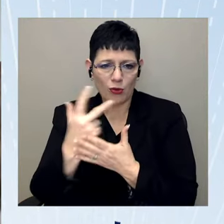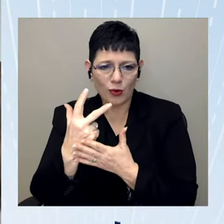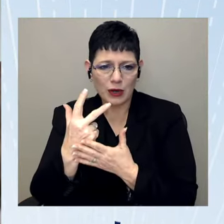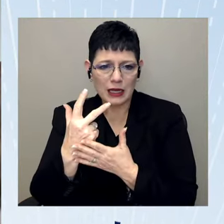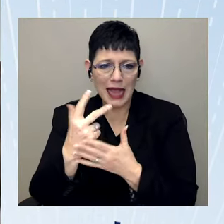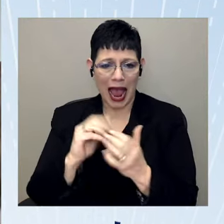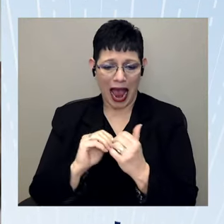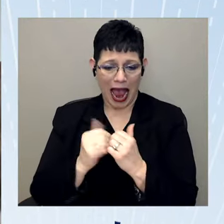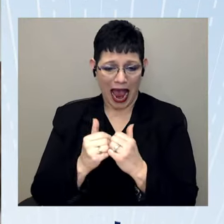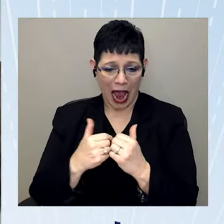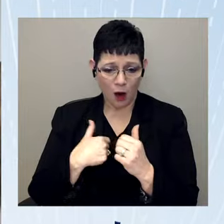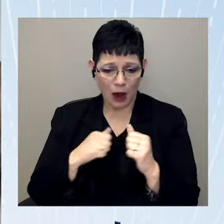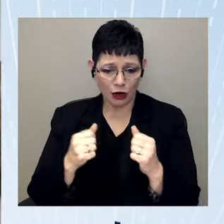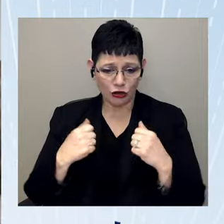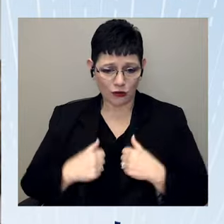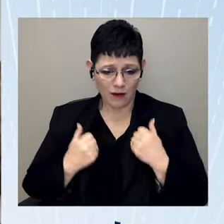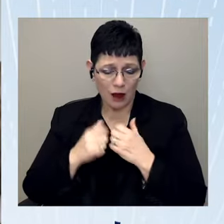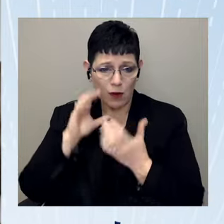my husband.